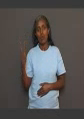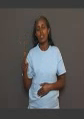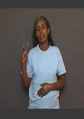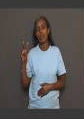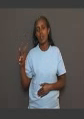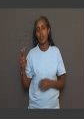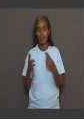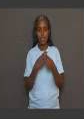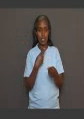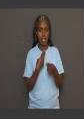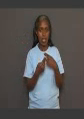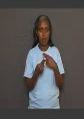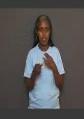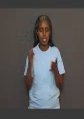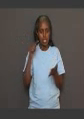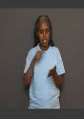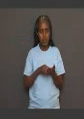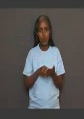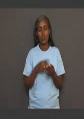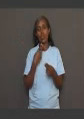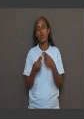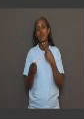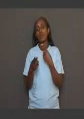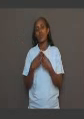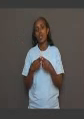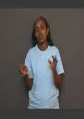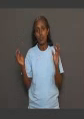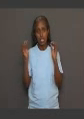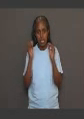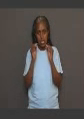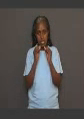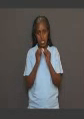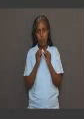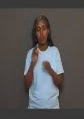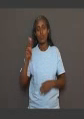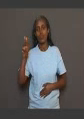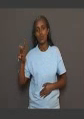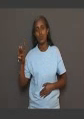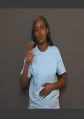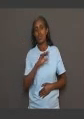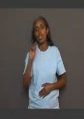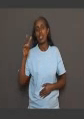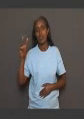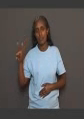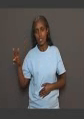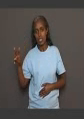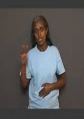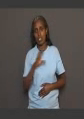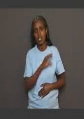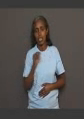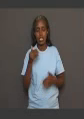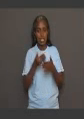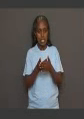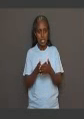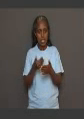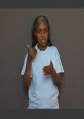1/2 times the dot product of the sum of U and V and the